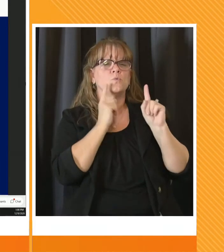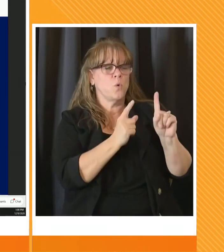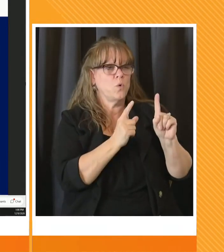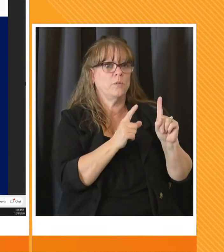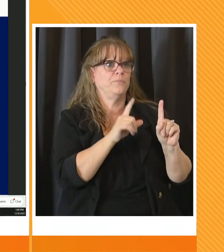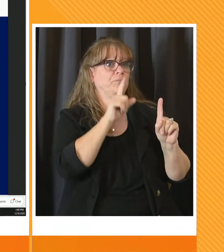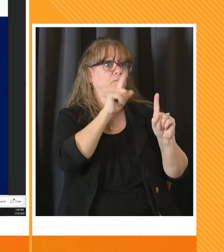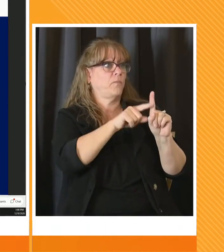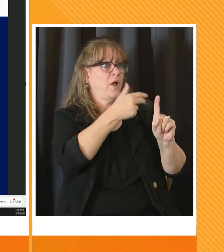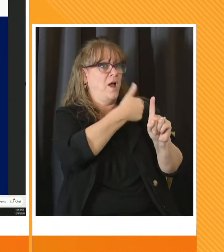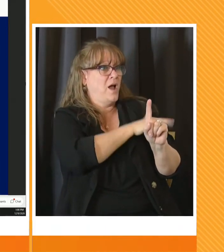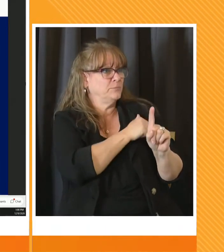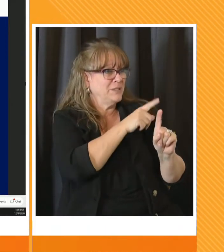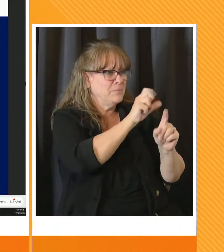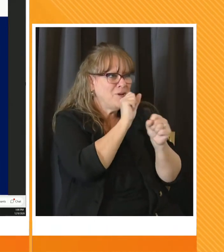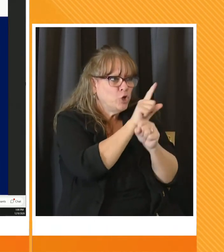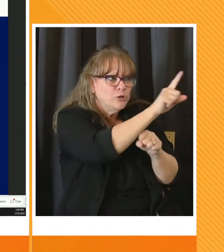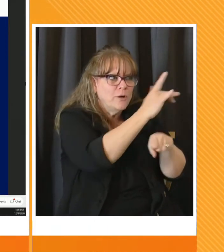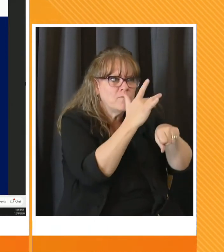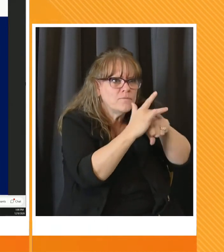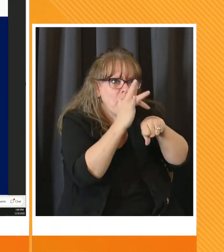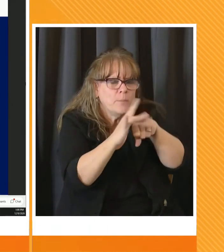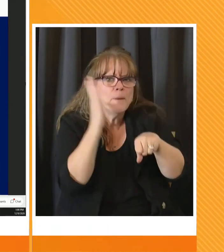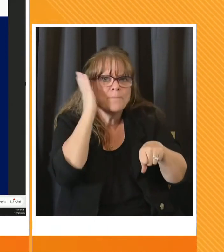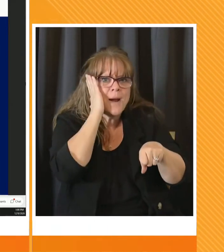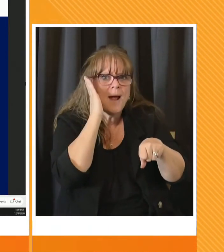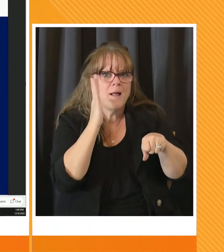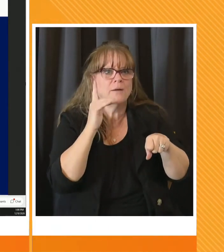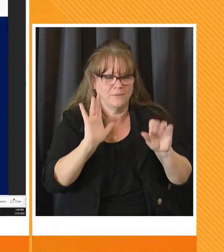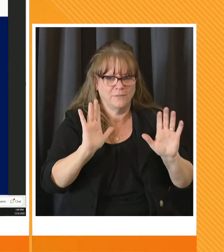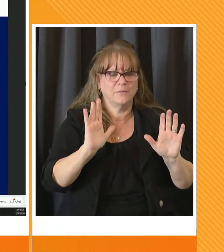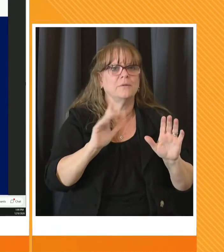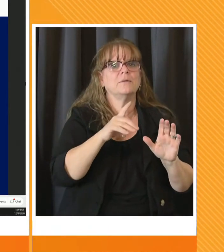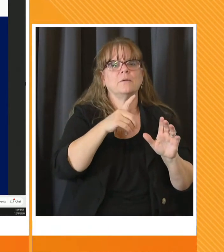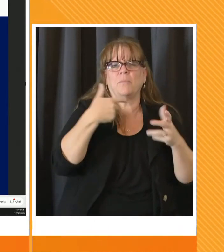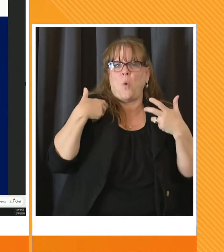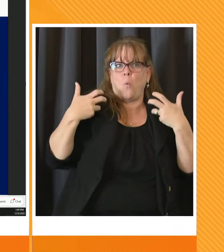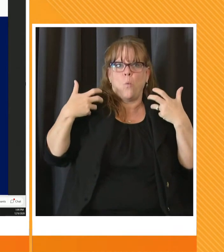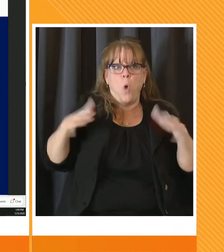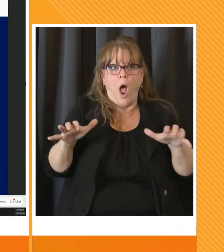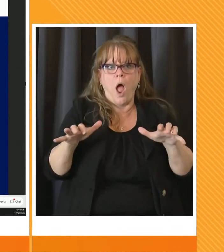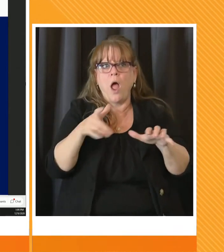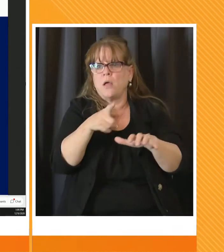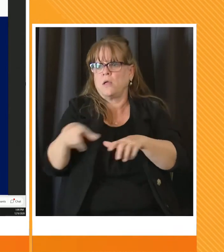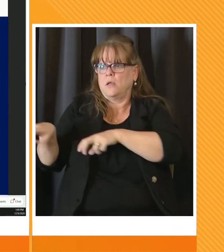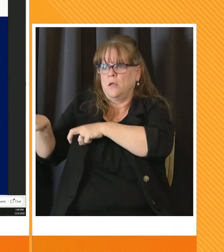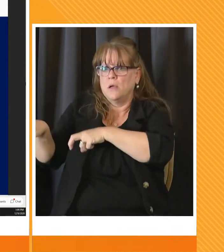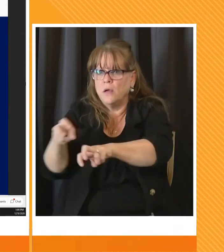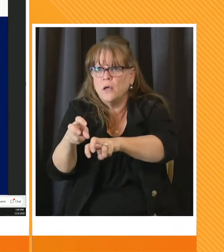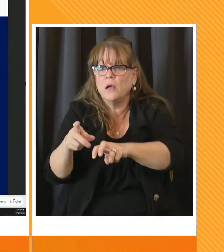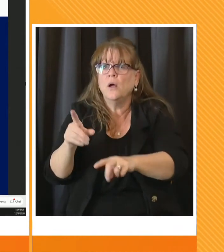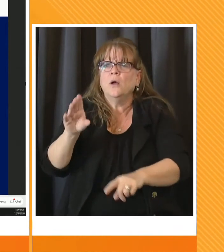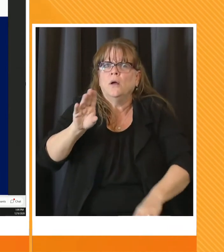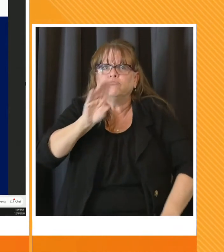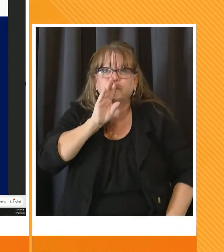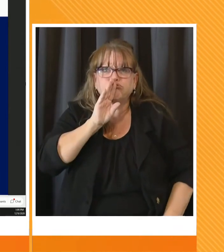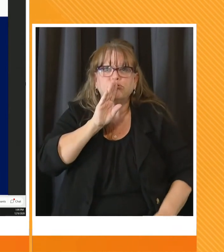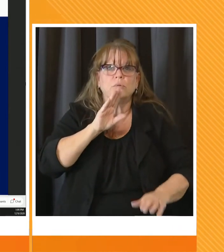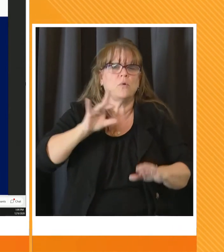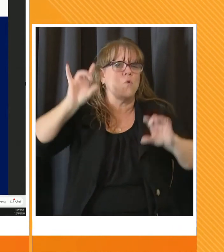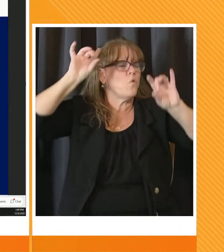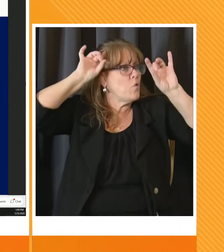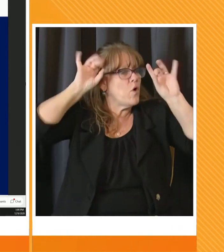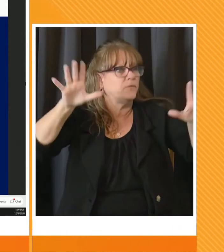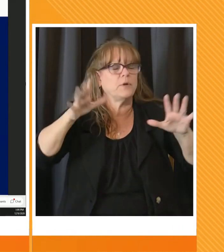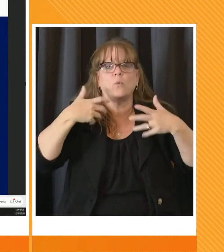resort to crisis standards of care. Our healthcare partners have done an enormous amount of work for their own internal surge capacity. And at the state,